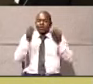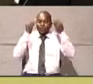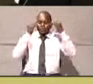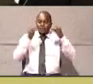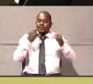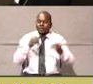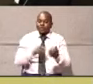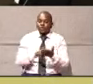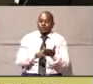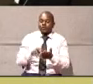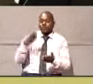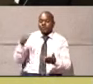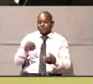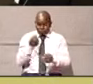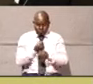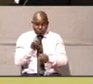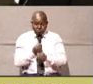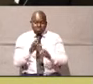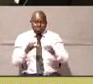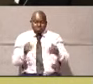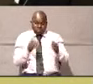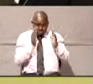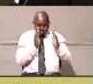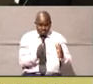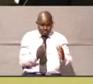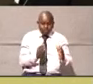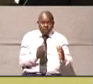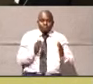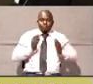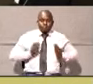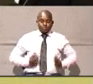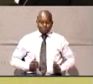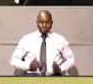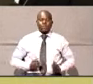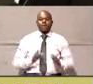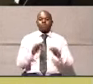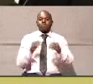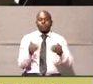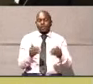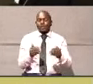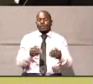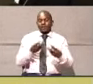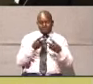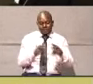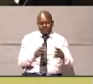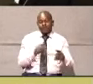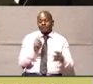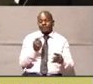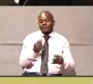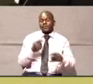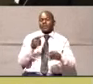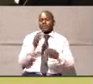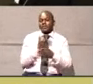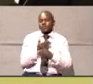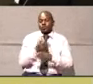of machines to do work instead of relying on the muscles of man or beast was the beginning of the first